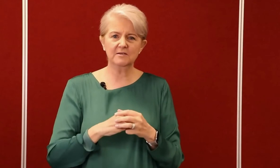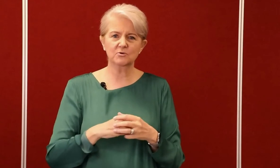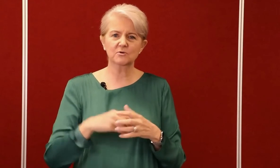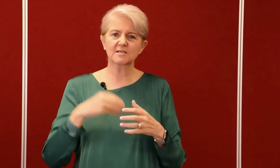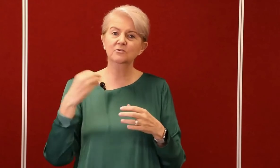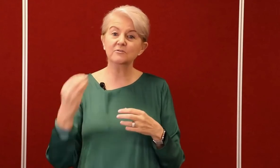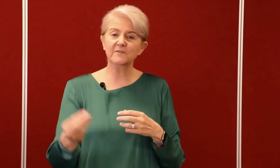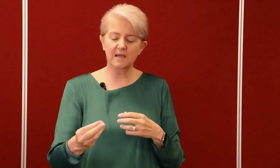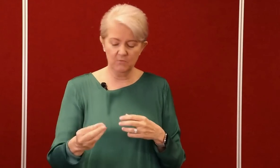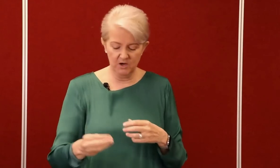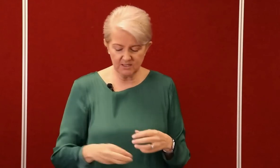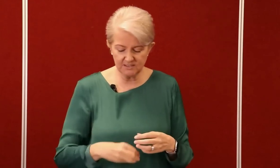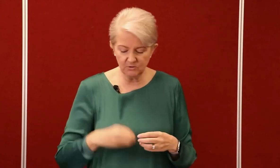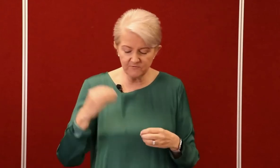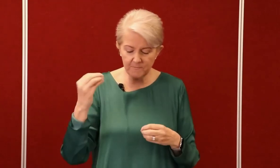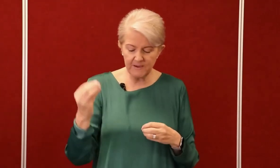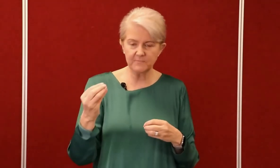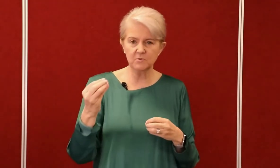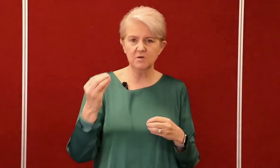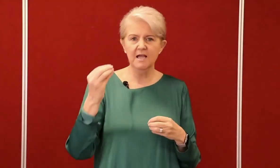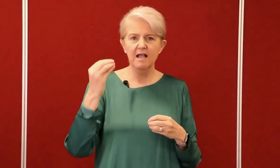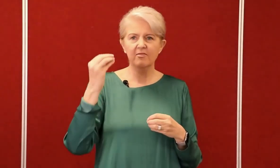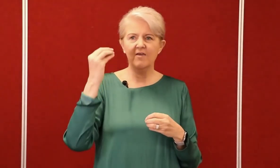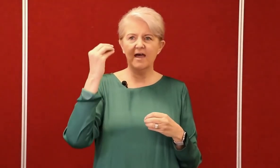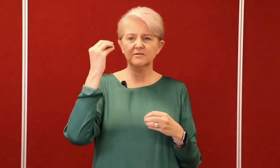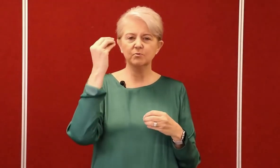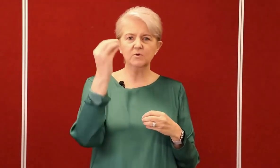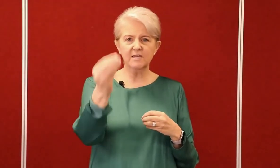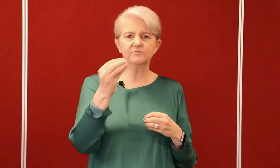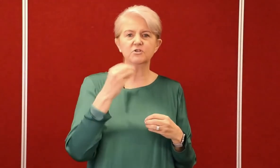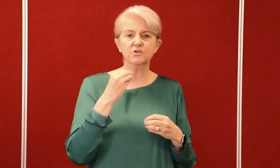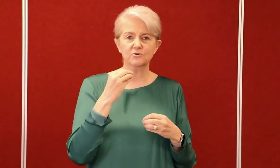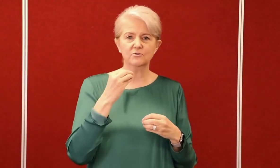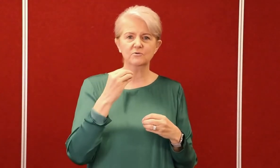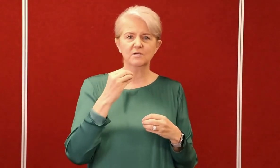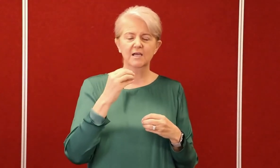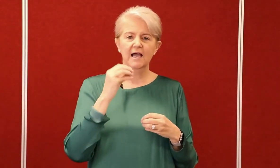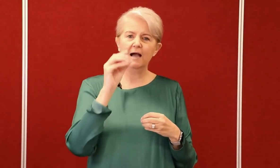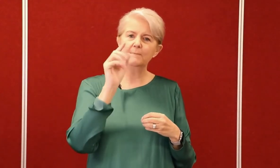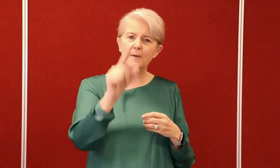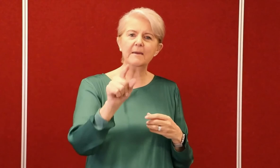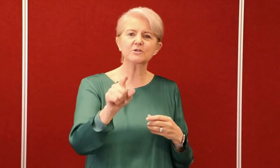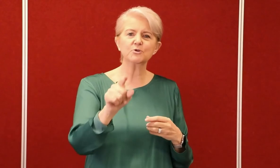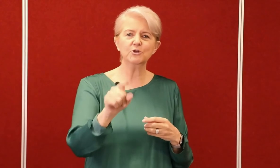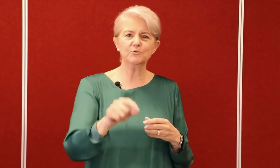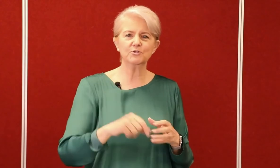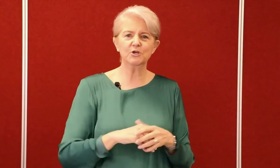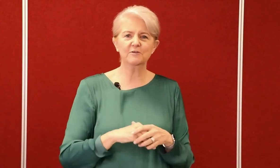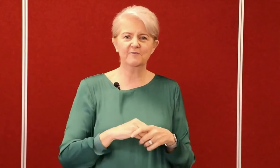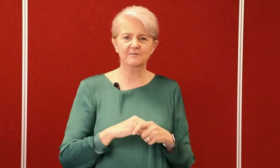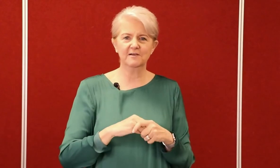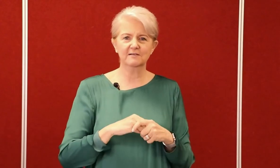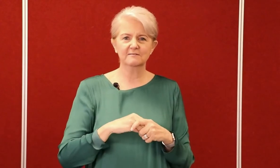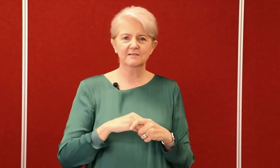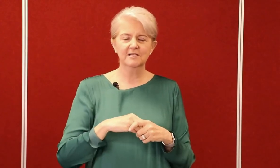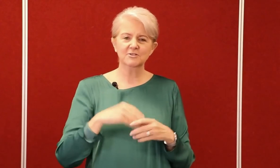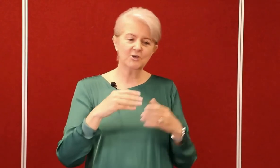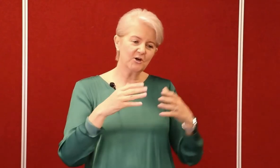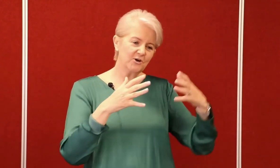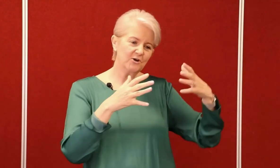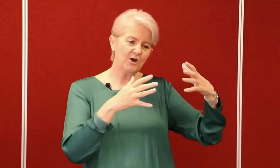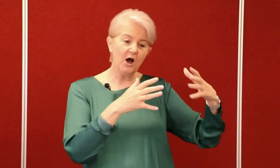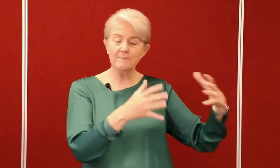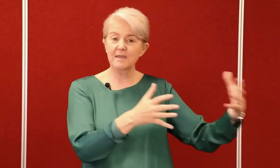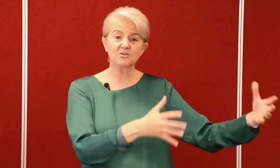for mentors and look for networks. Look for people that will give to you, but make sure that you return the favour.